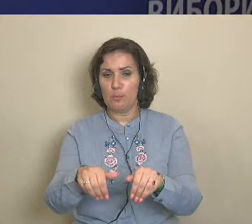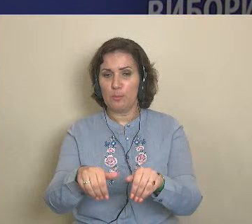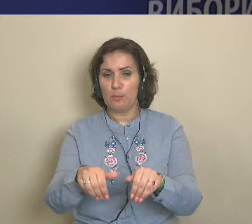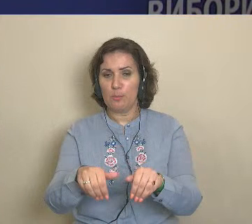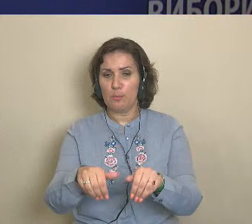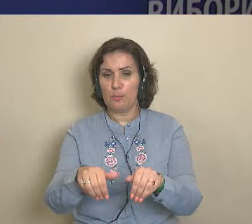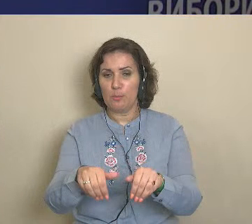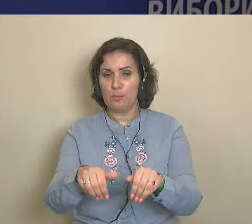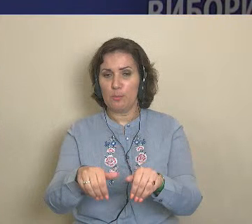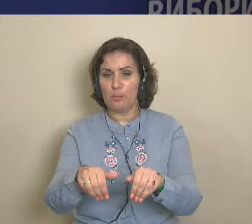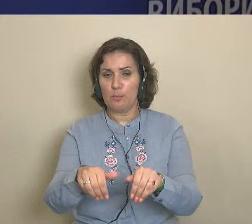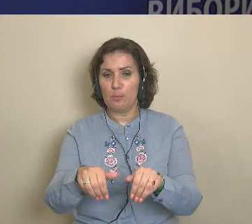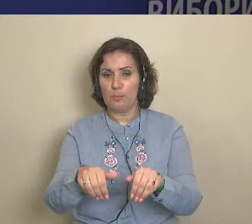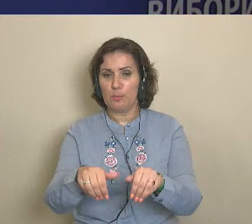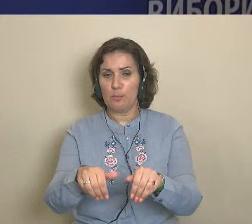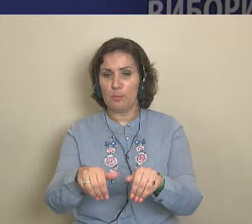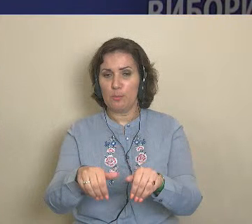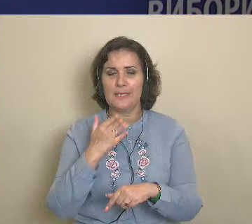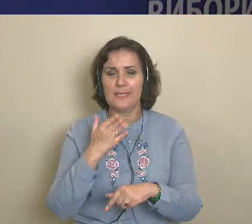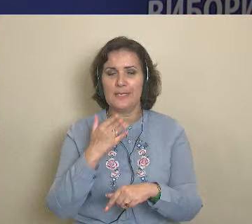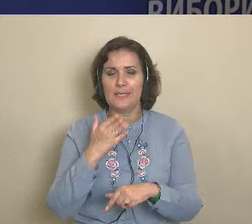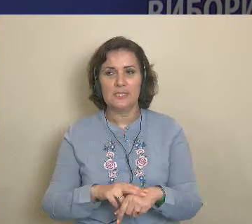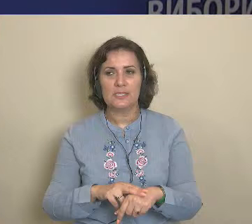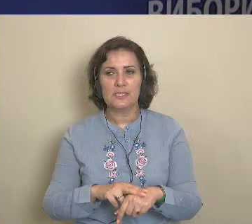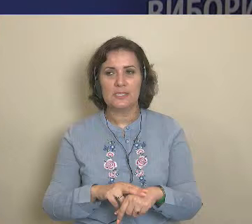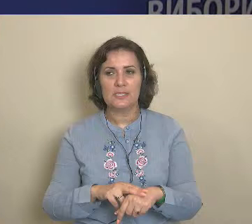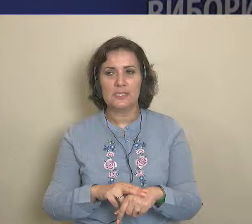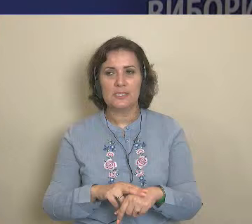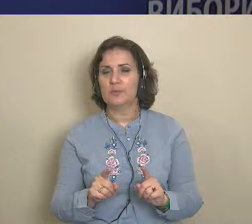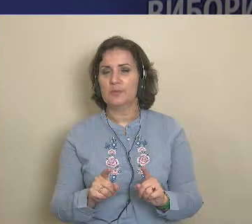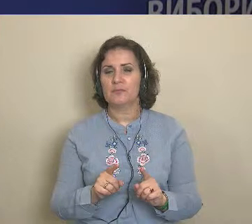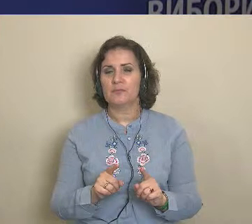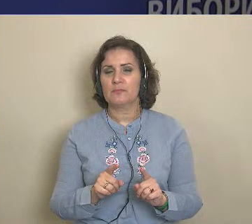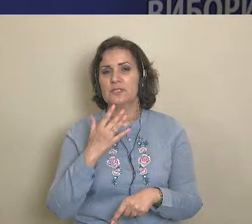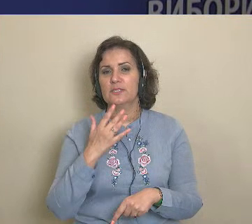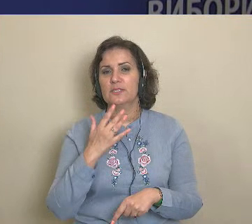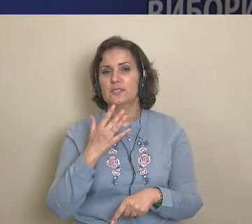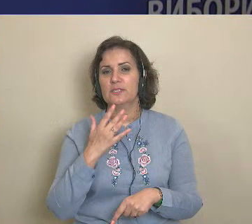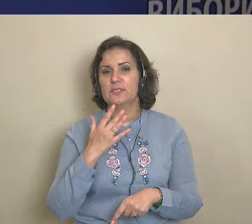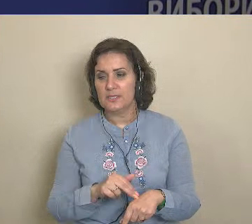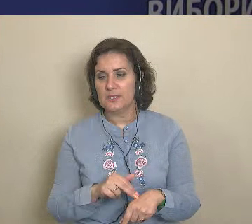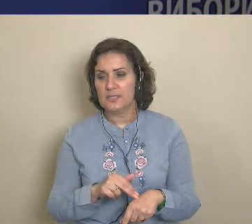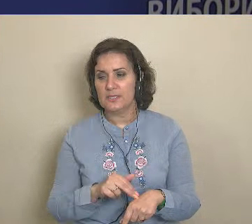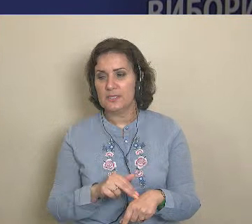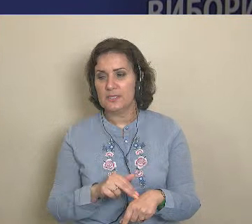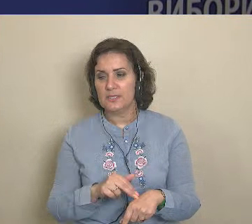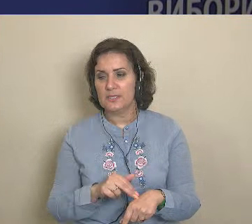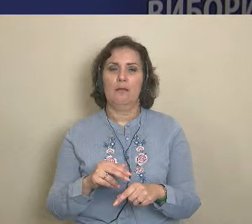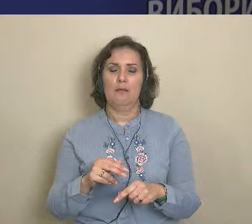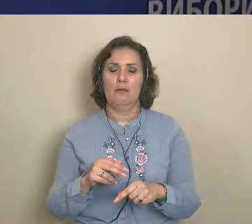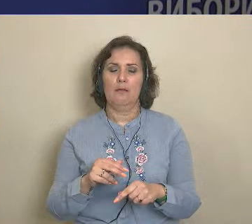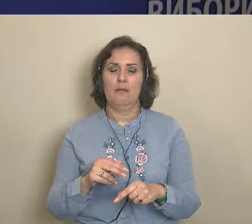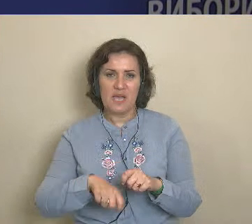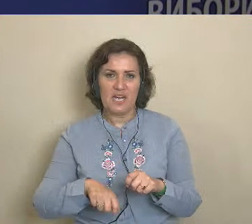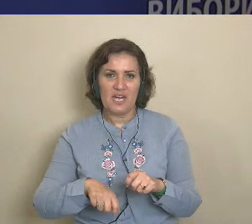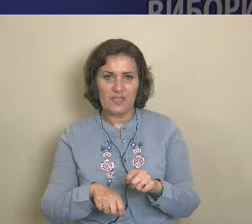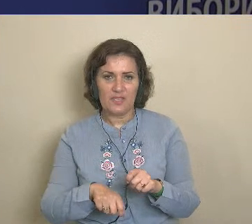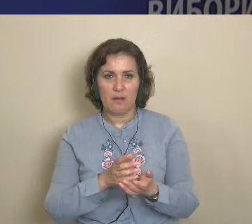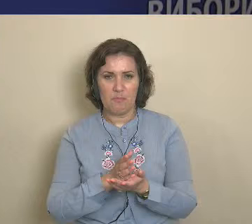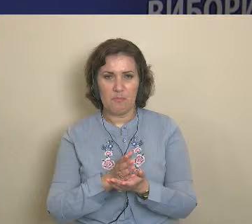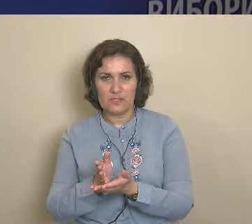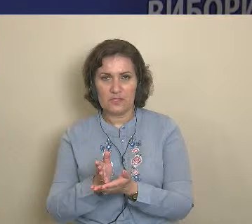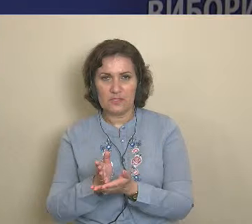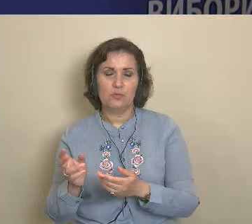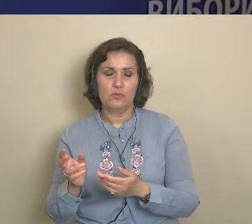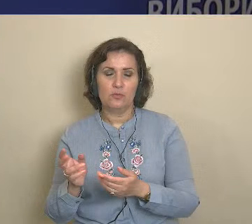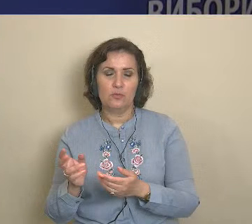actually described by us in our resolutions, and we applied to the national police, so that the national police would do some prevention work